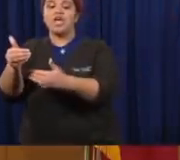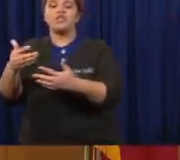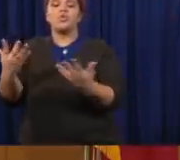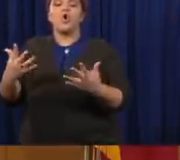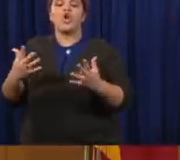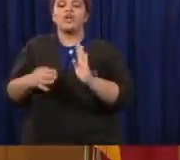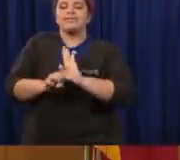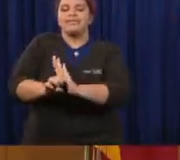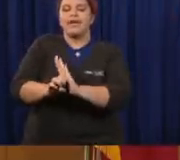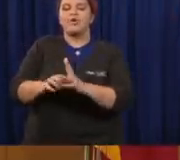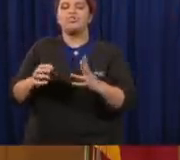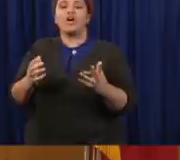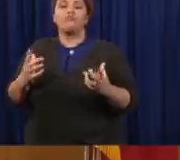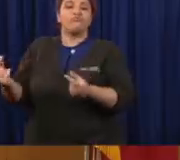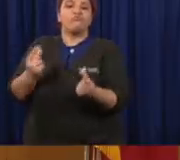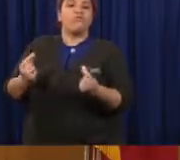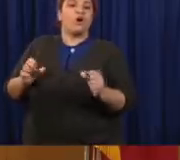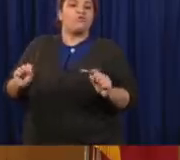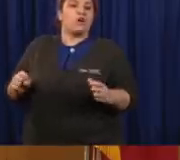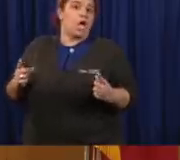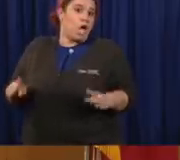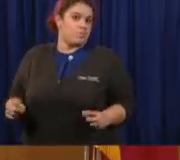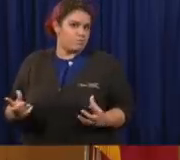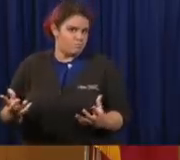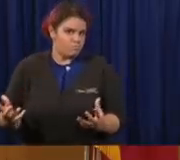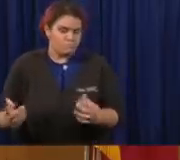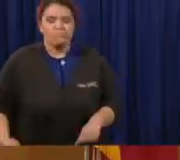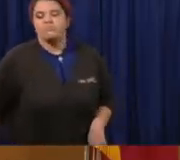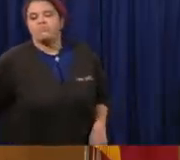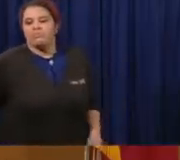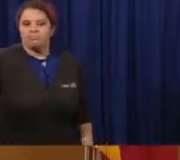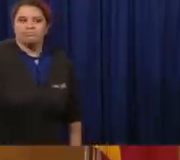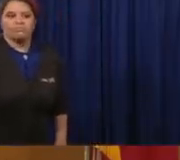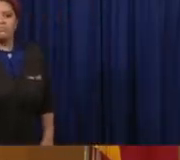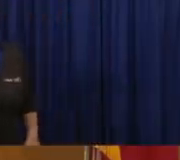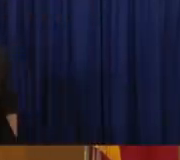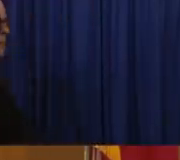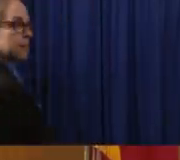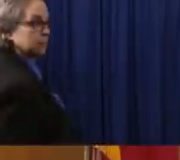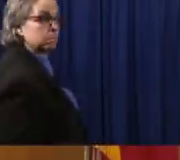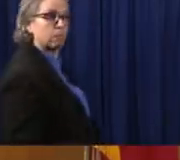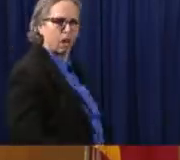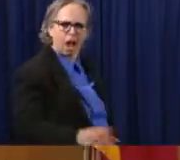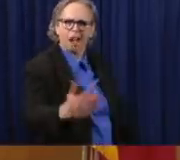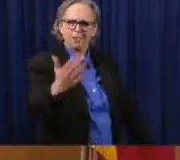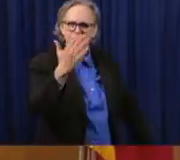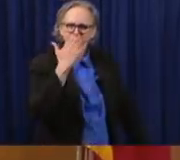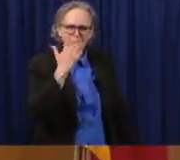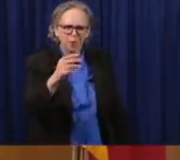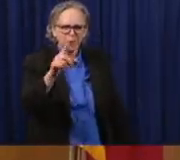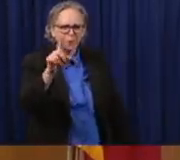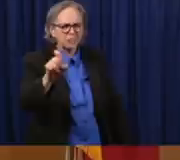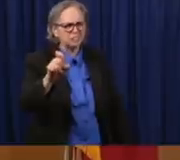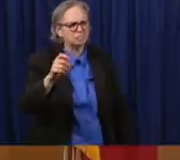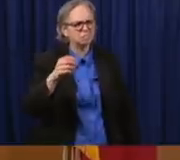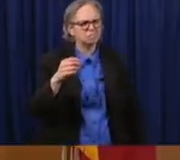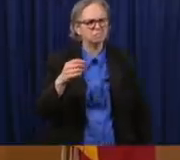day that, opening up the hospitals more so people can get caught up on